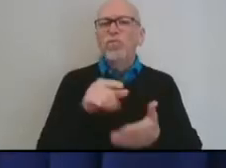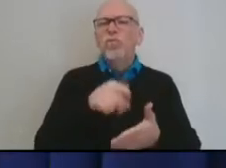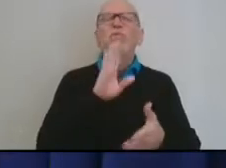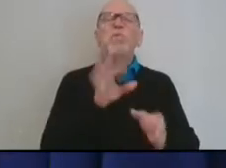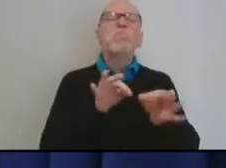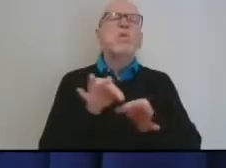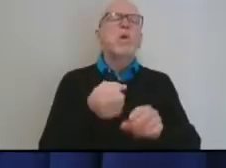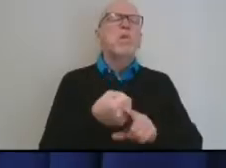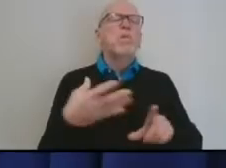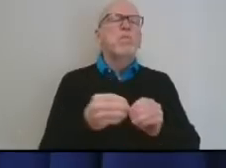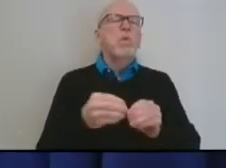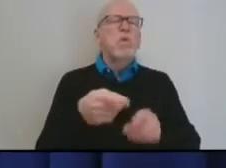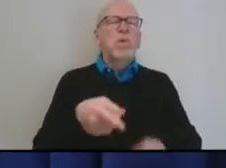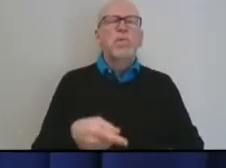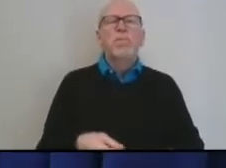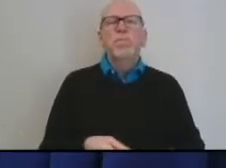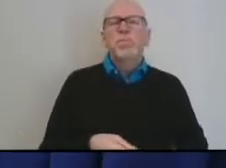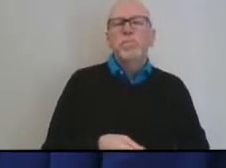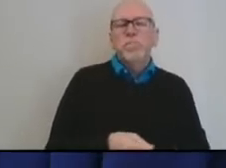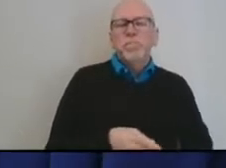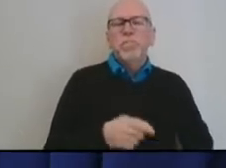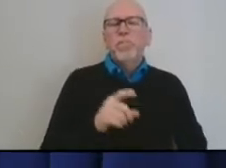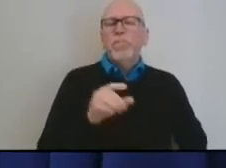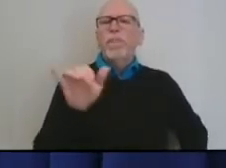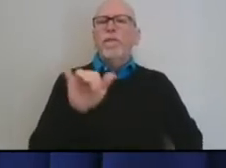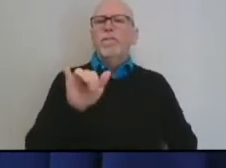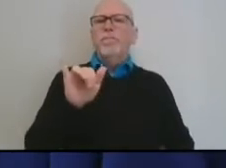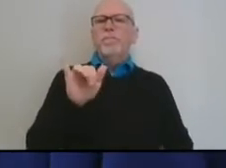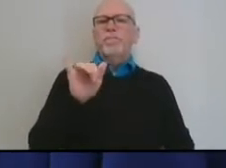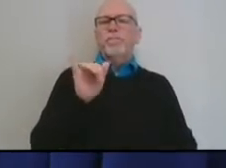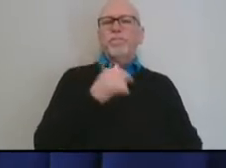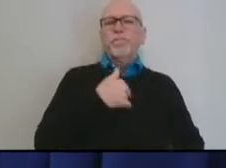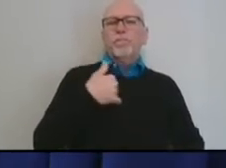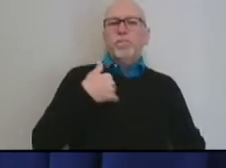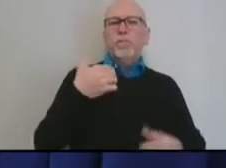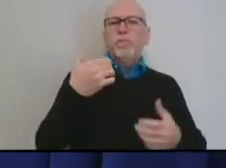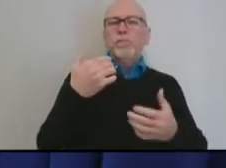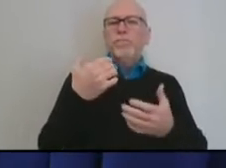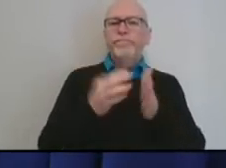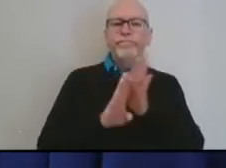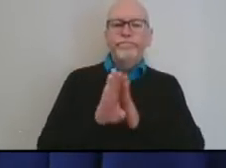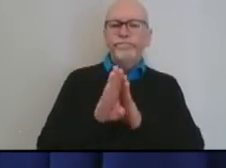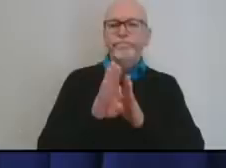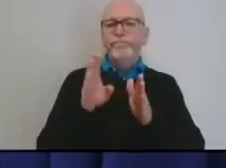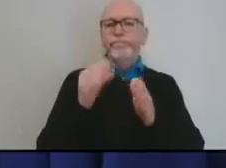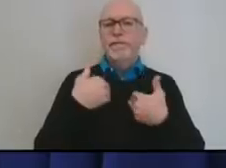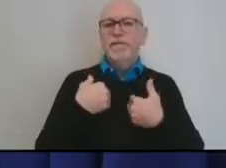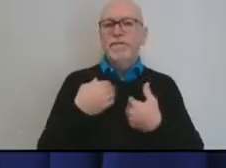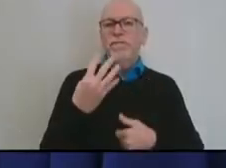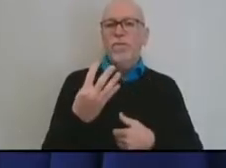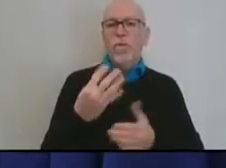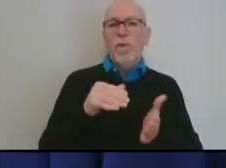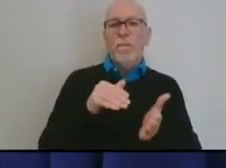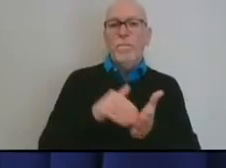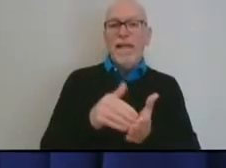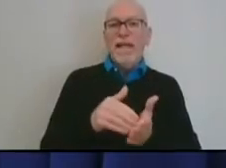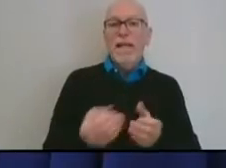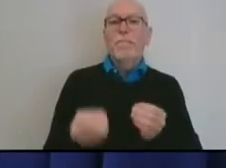detail behind. We also have created and have 4 million additional